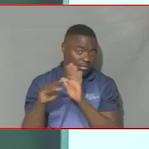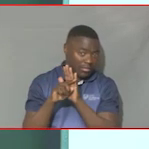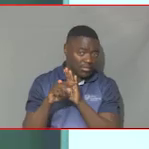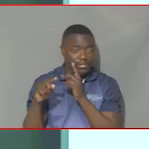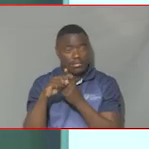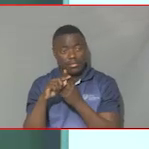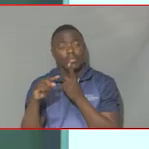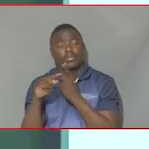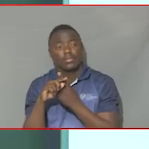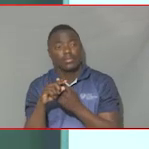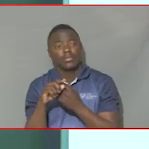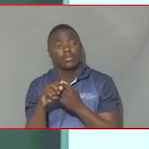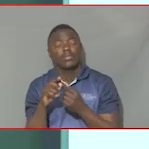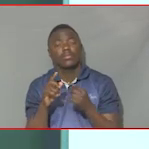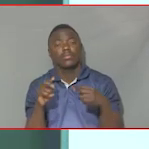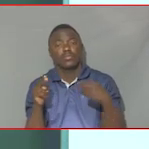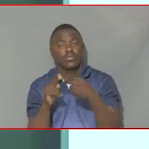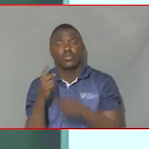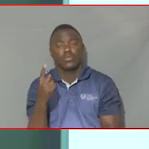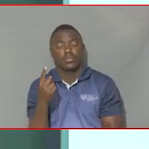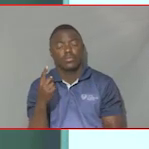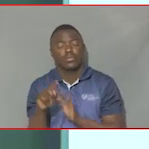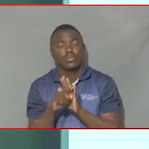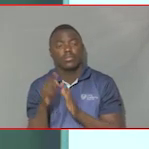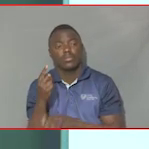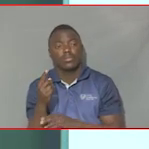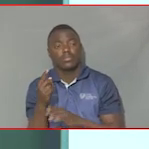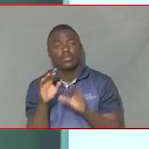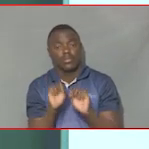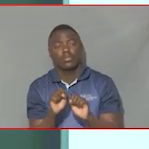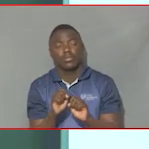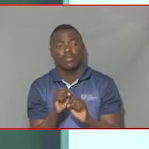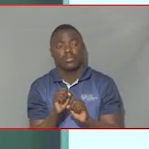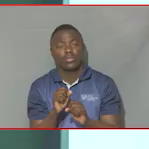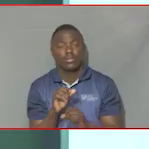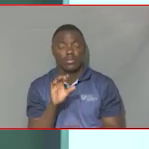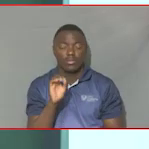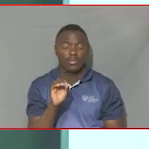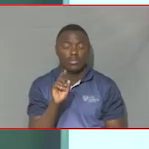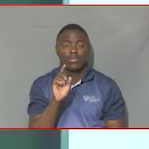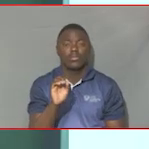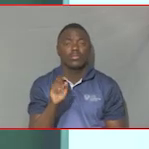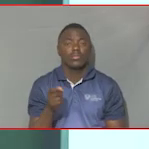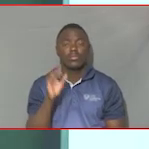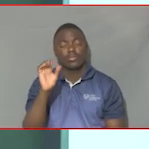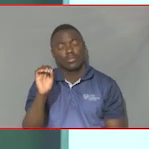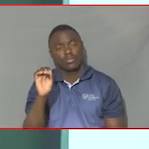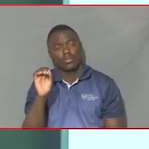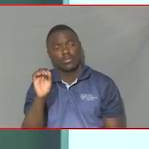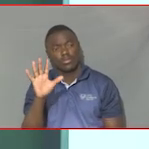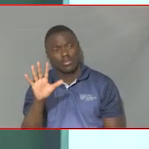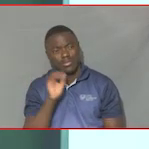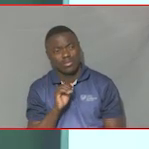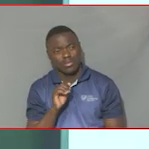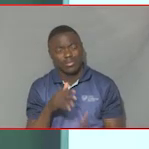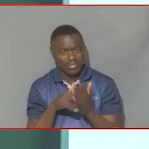is close to 1 or -1, it is strong. If it lies between 0.5, it's moderate. If it lies closer to 0,